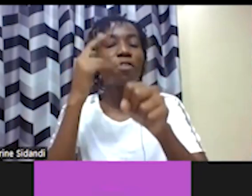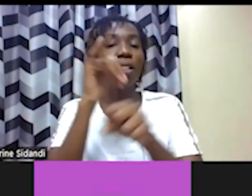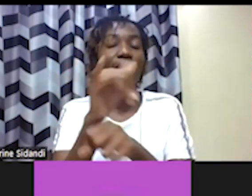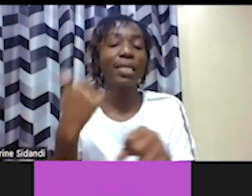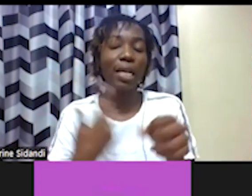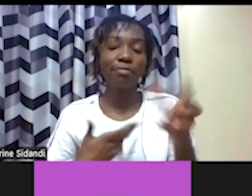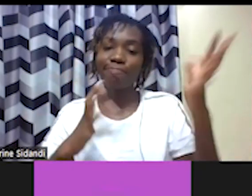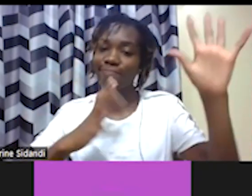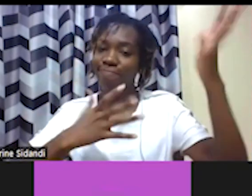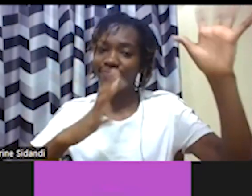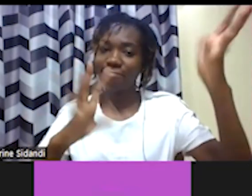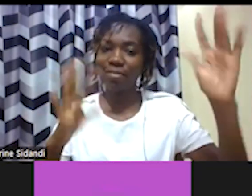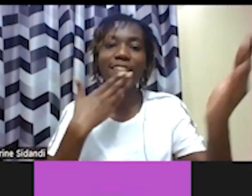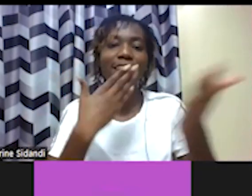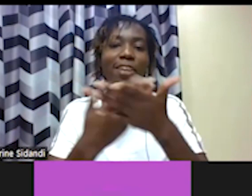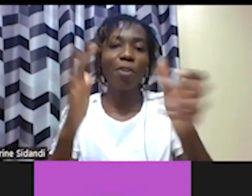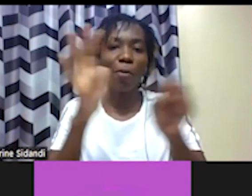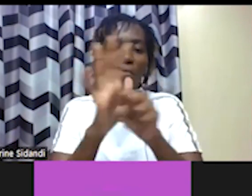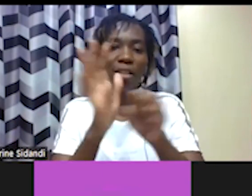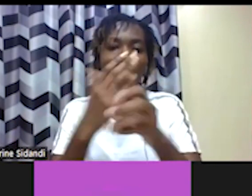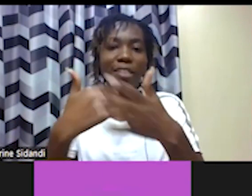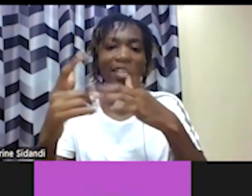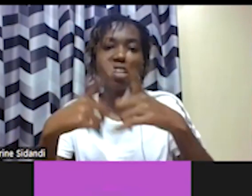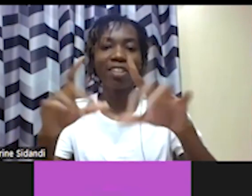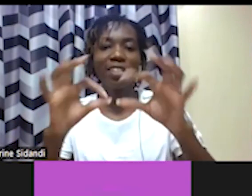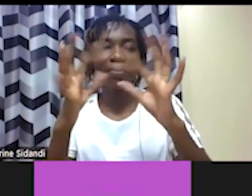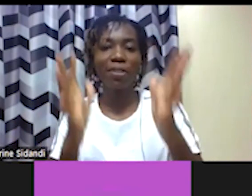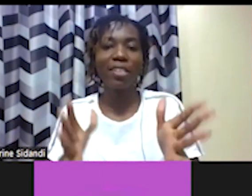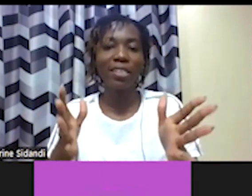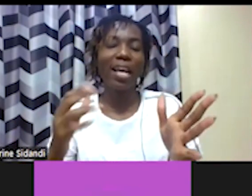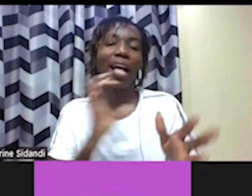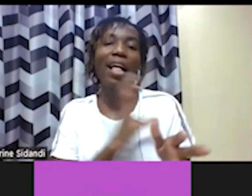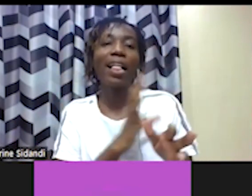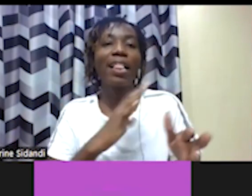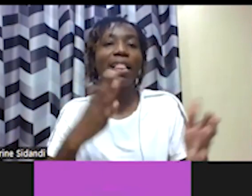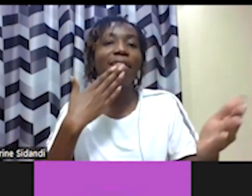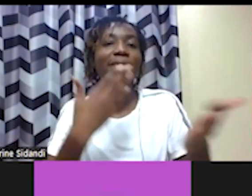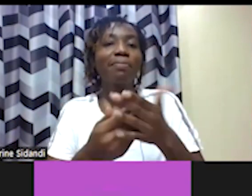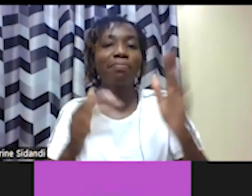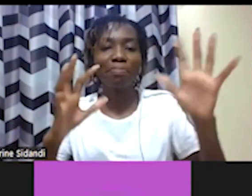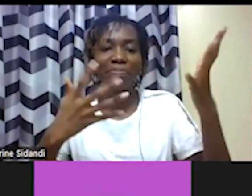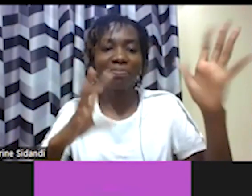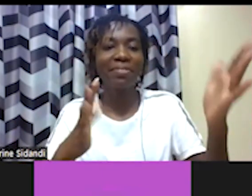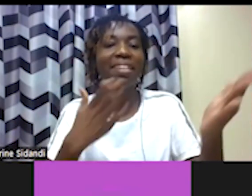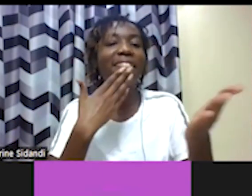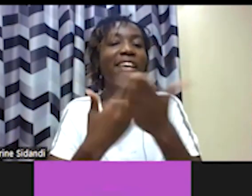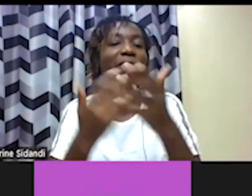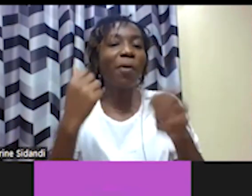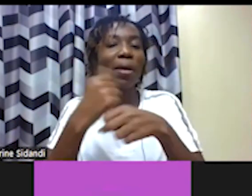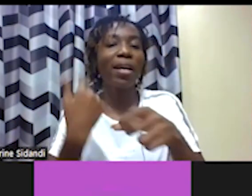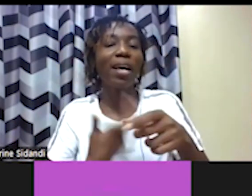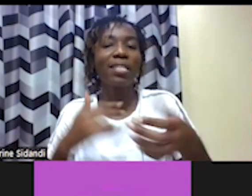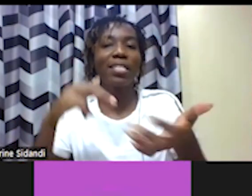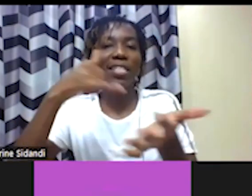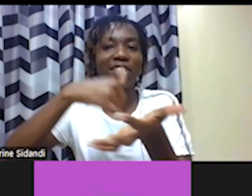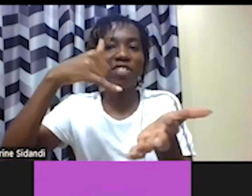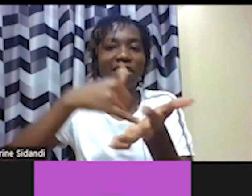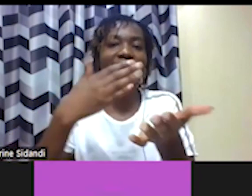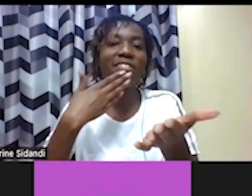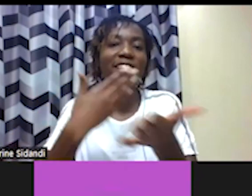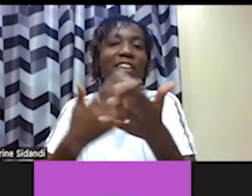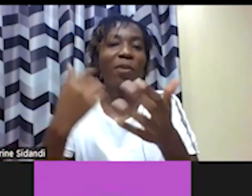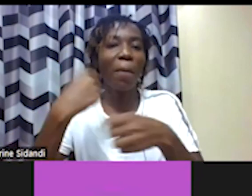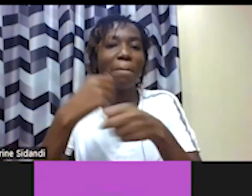really appreciate you. Thank you very much. Our sign language interpreter, Catherine Sidandi, we appreciate you. Thank you for making us inclusive. Thank you for making